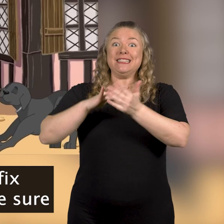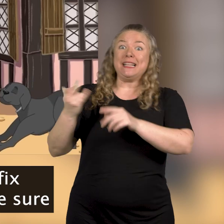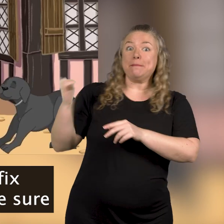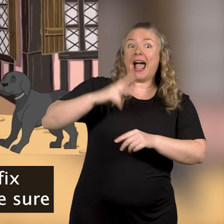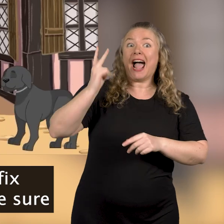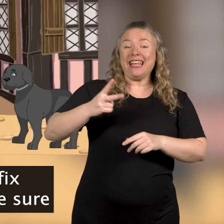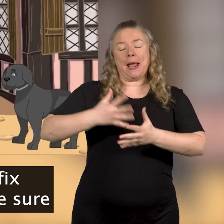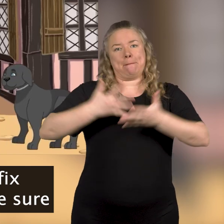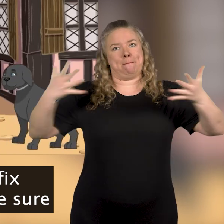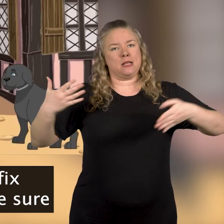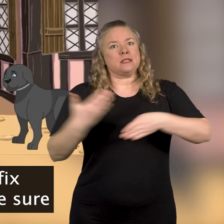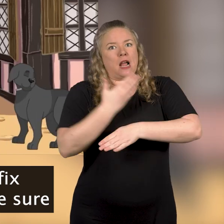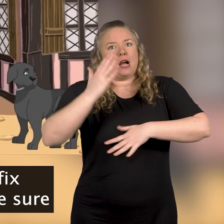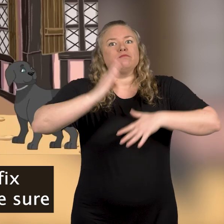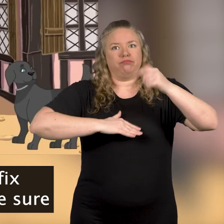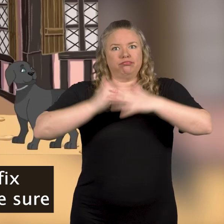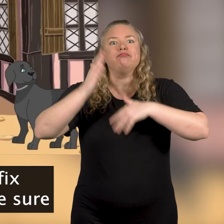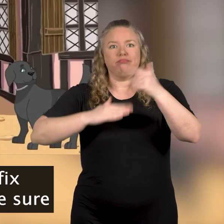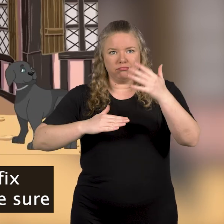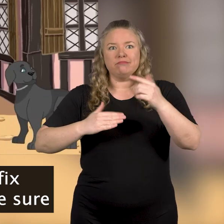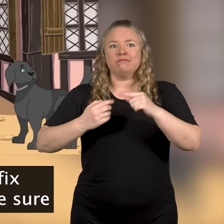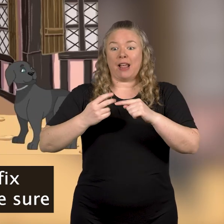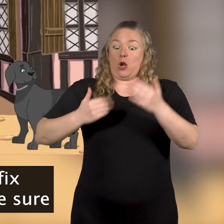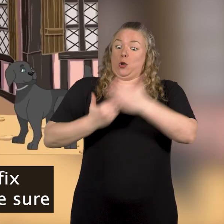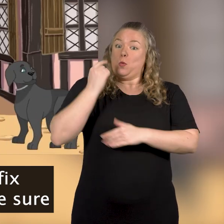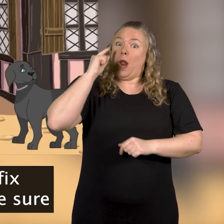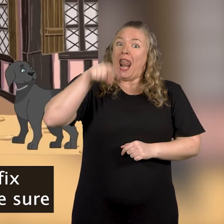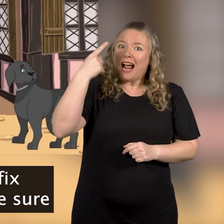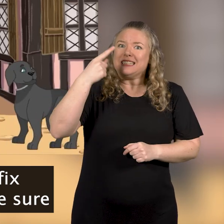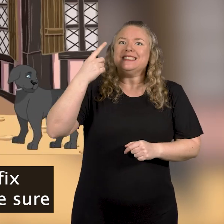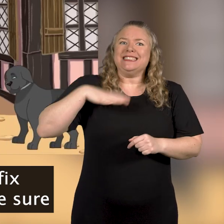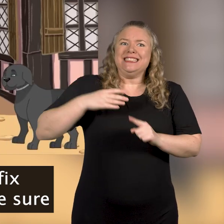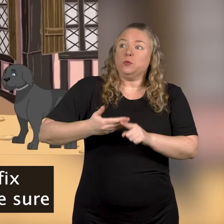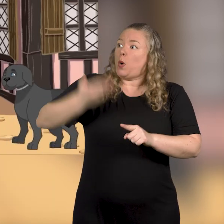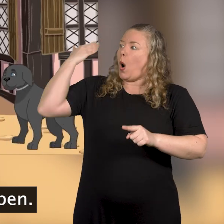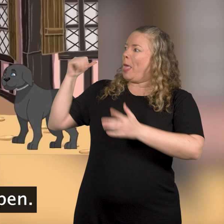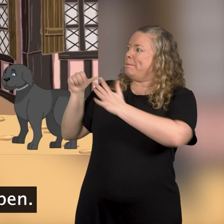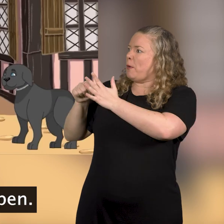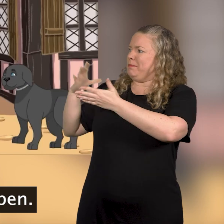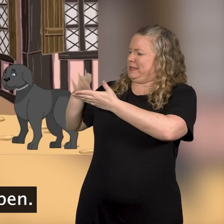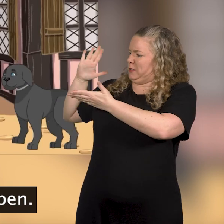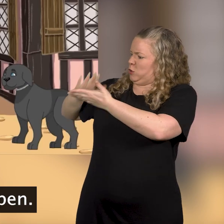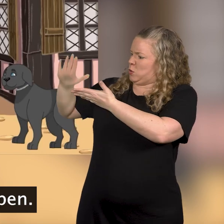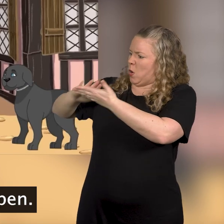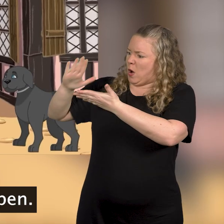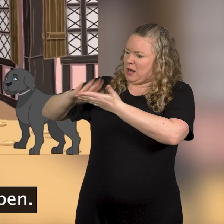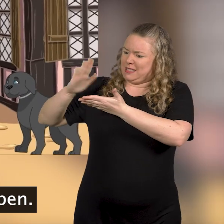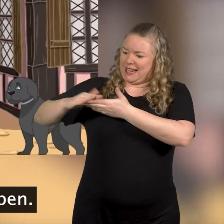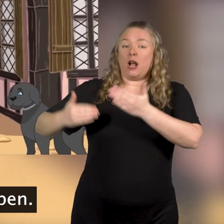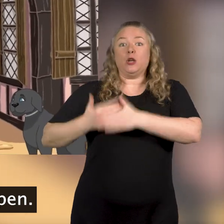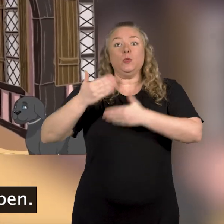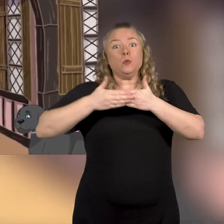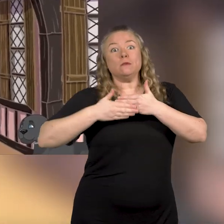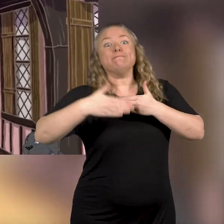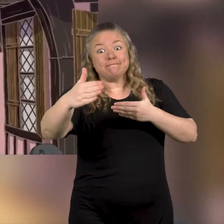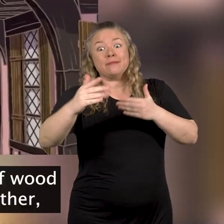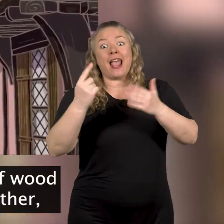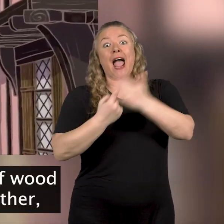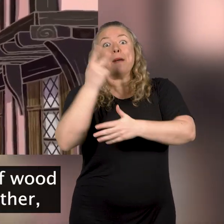the new London needed to fix the problems of the old city to make sure another fire like this couldn't